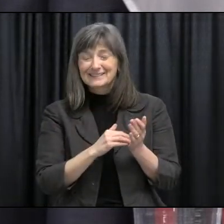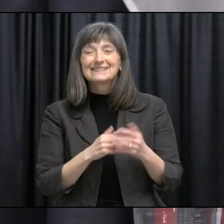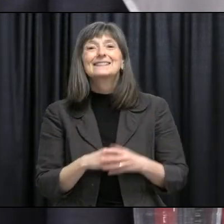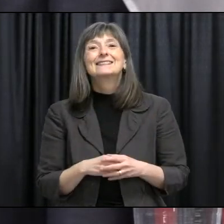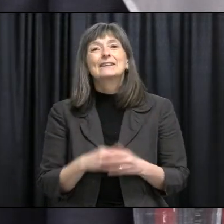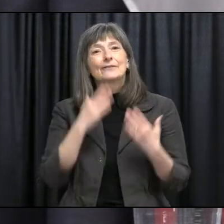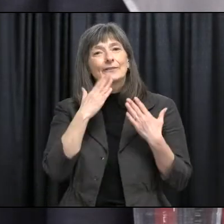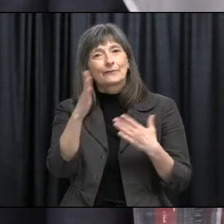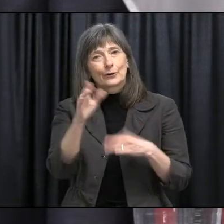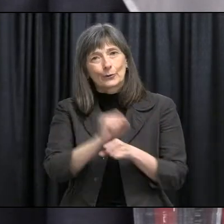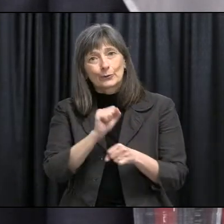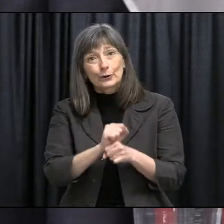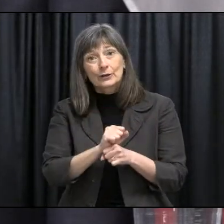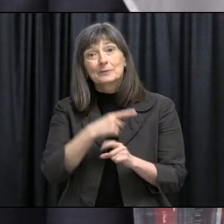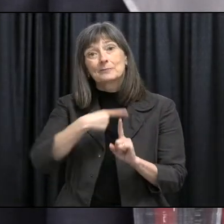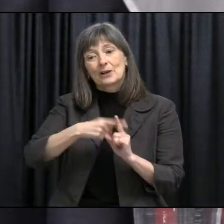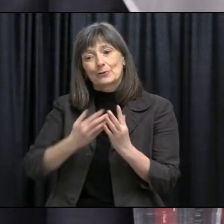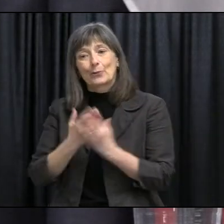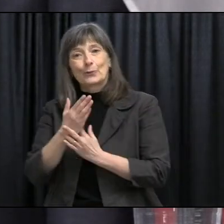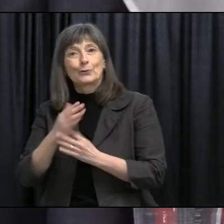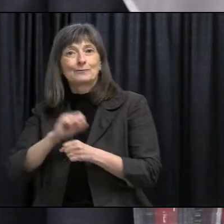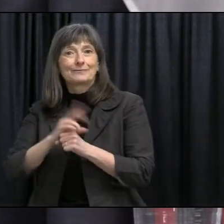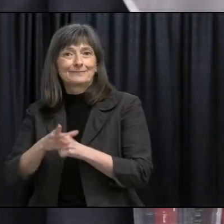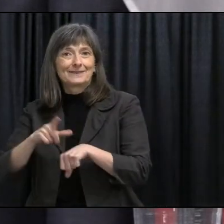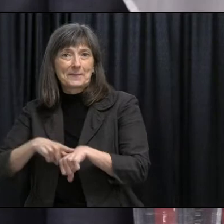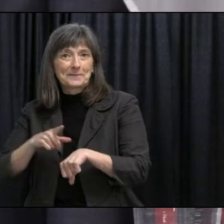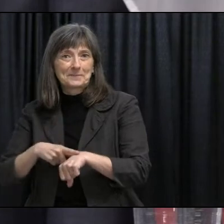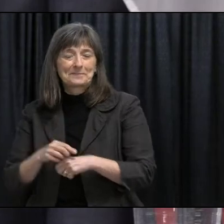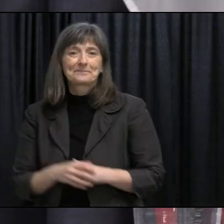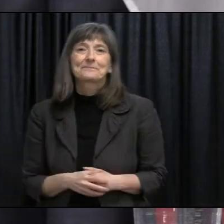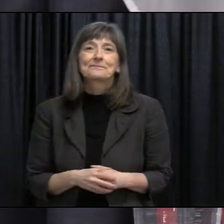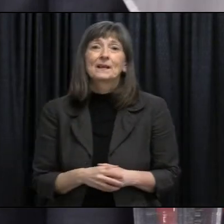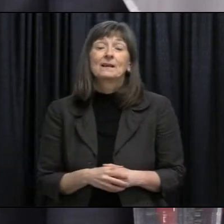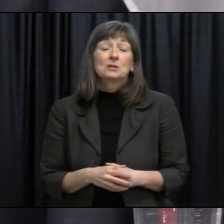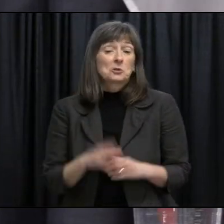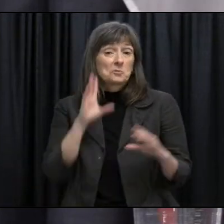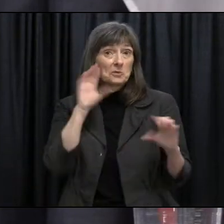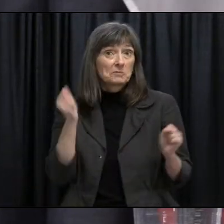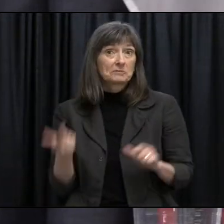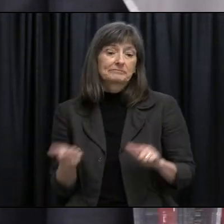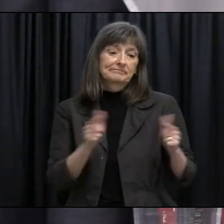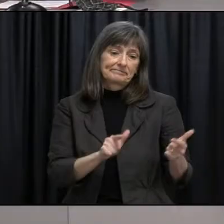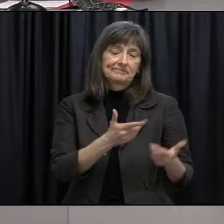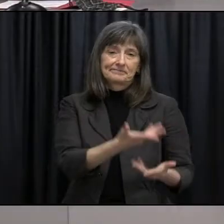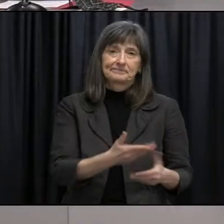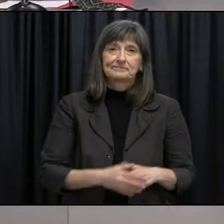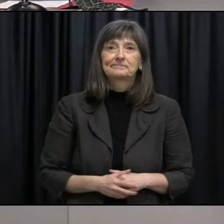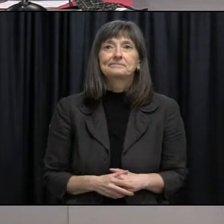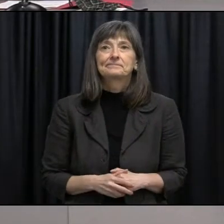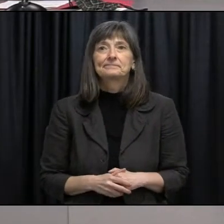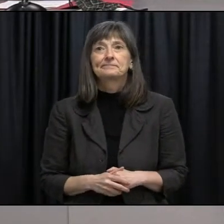year and during the pandemic. So with that, Premier, I'll turn it back to yourself.